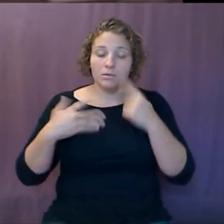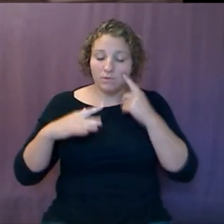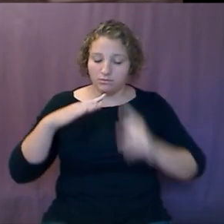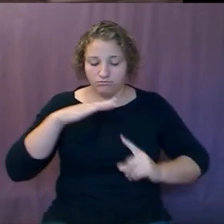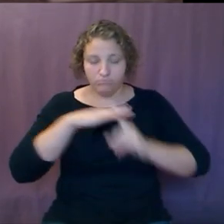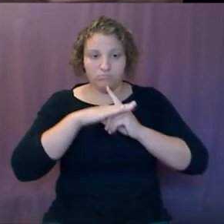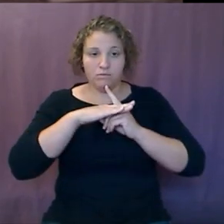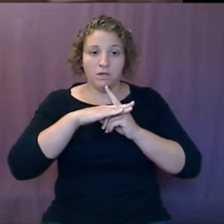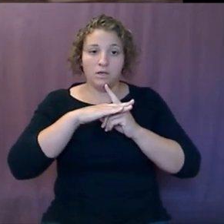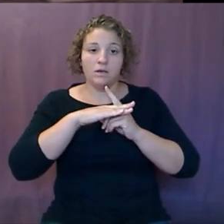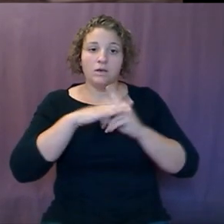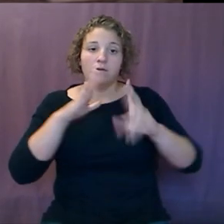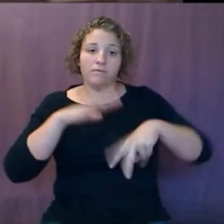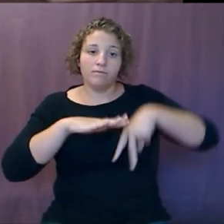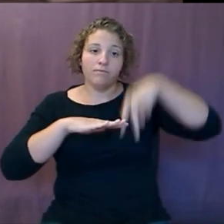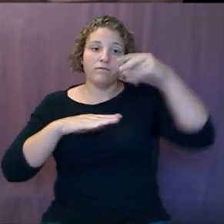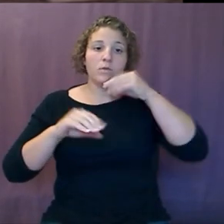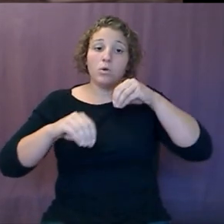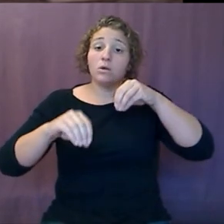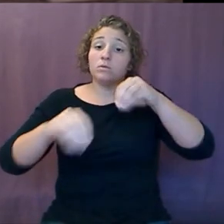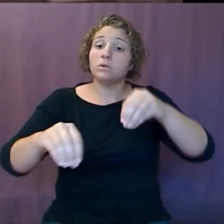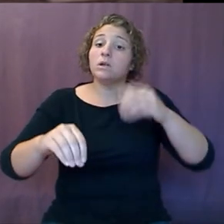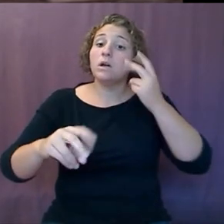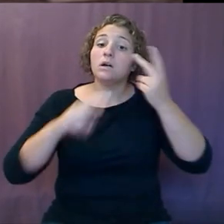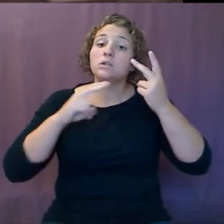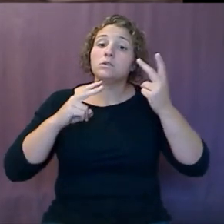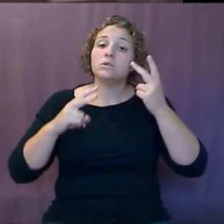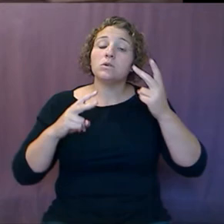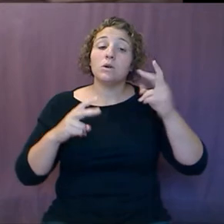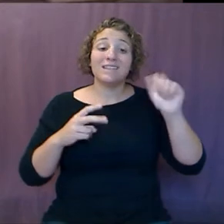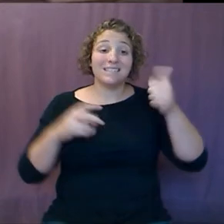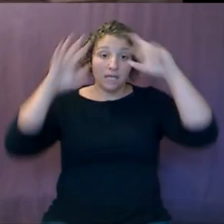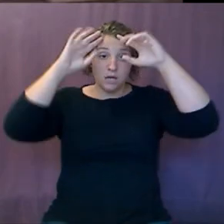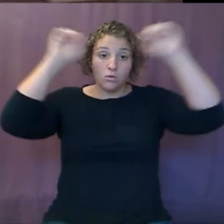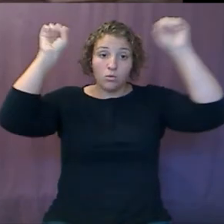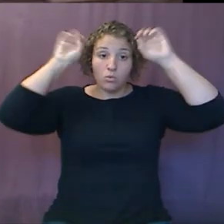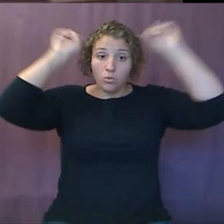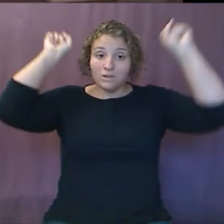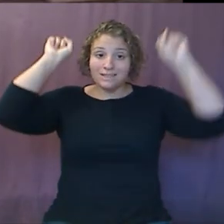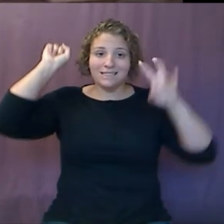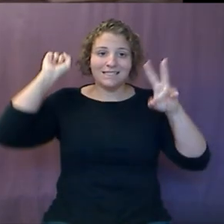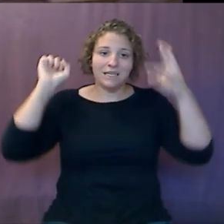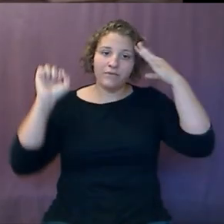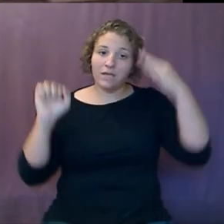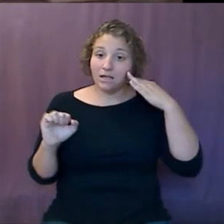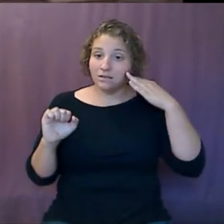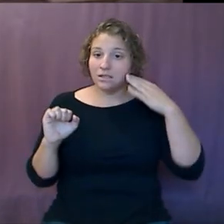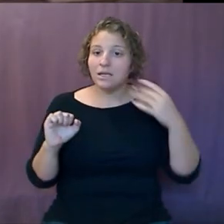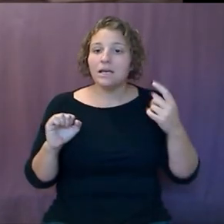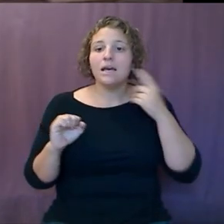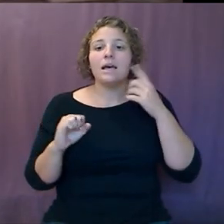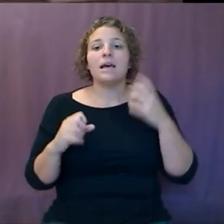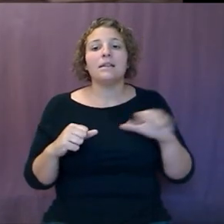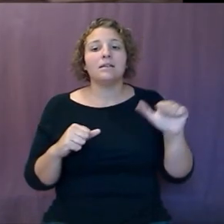heads chapter 17 we'll get it ten horns which are ten kings that come out of this fourth empire